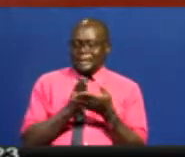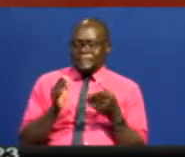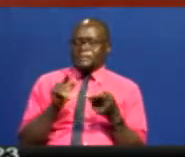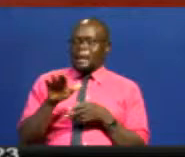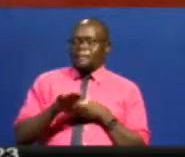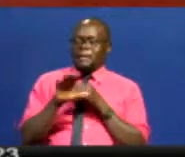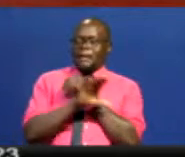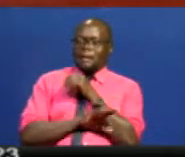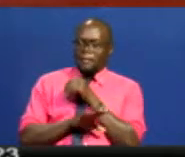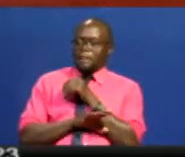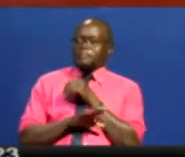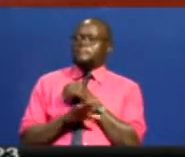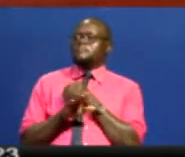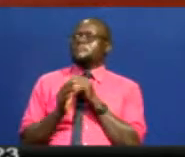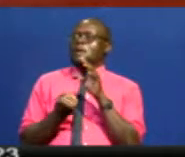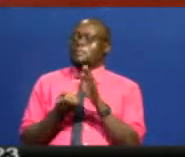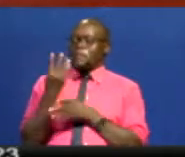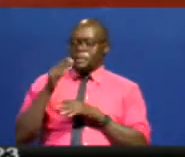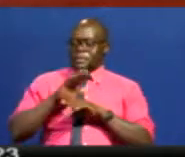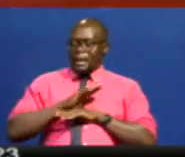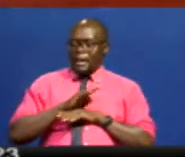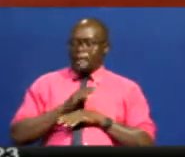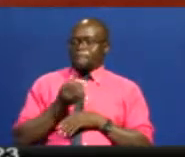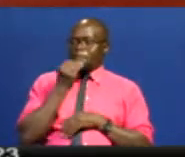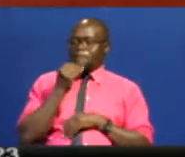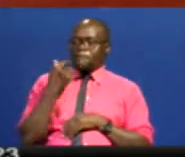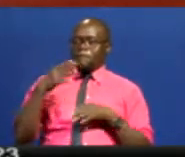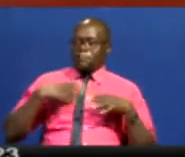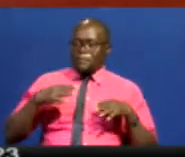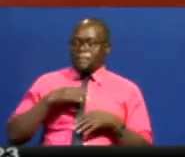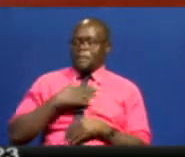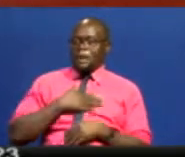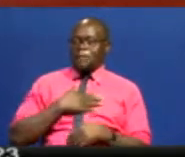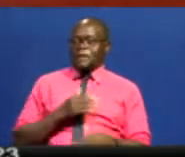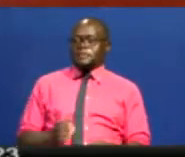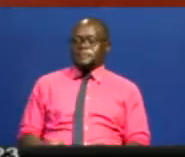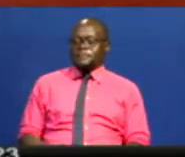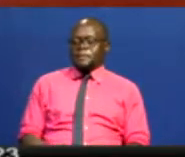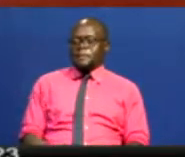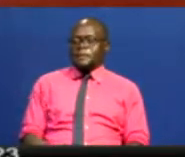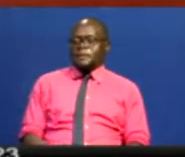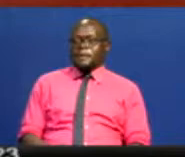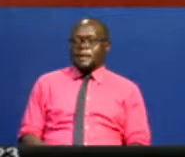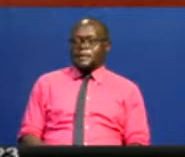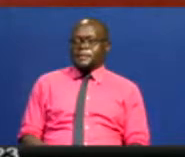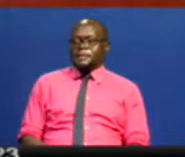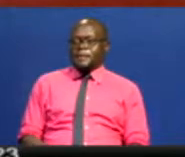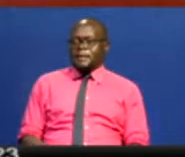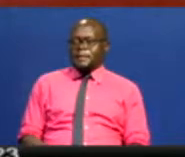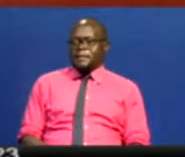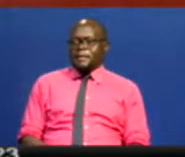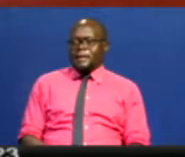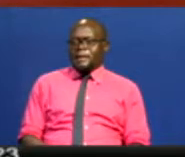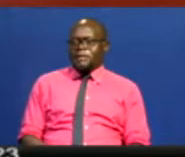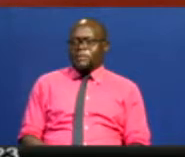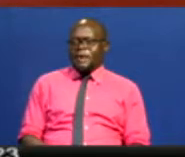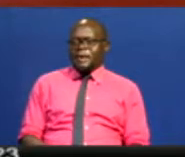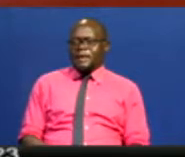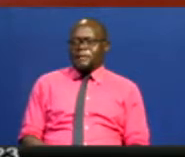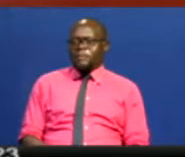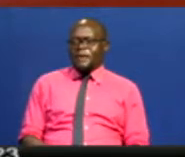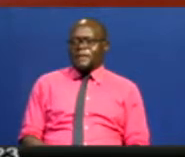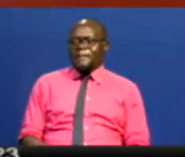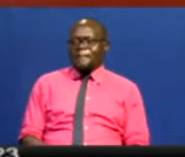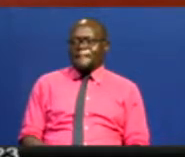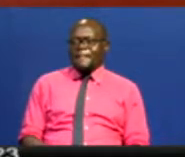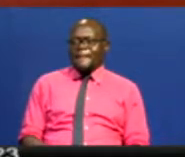country is producing enough food for our people. Mr. Speaker, I want to commend the government in their policy in terms of